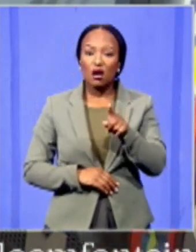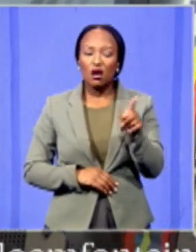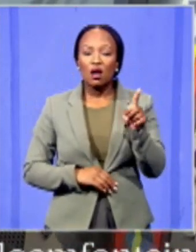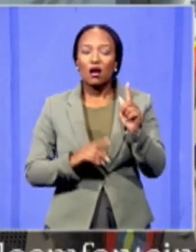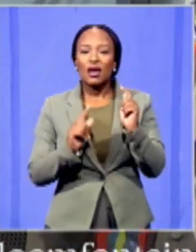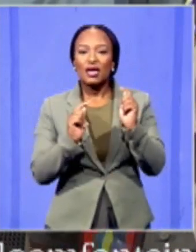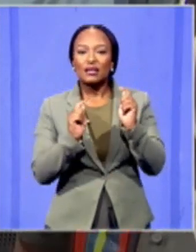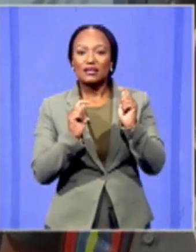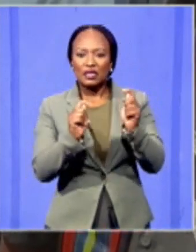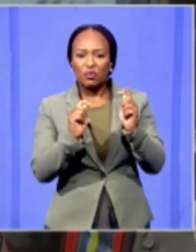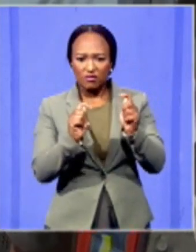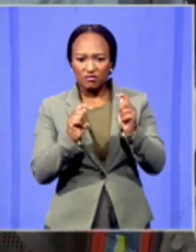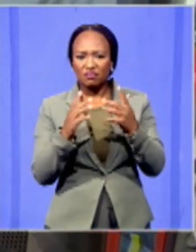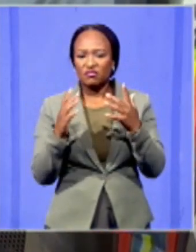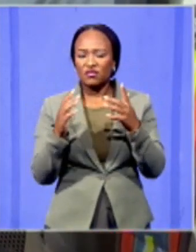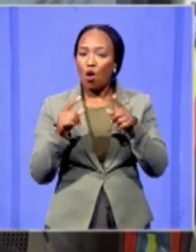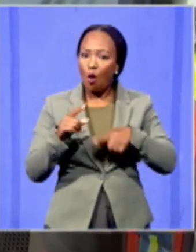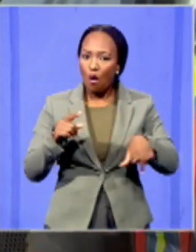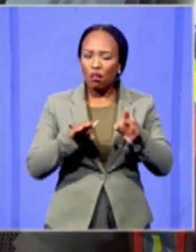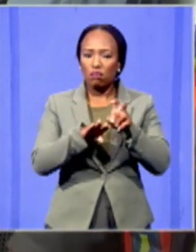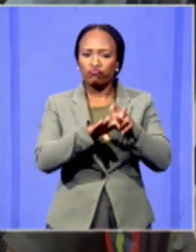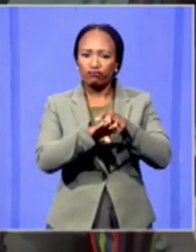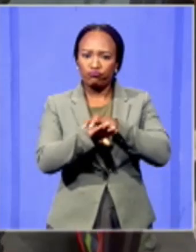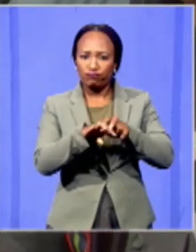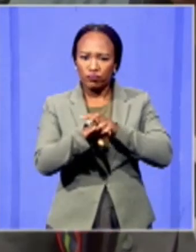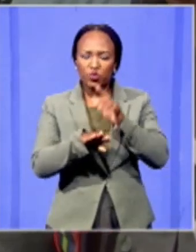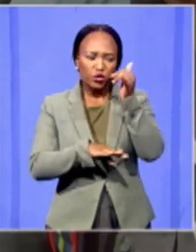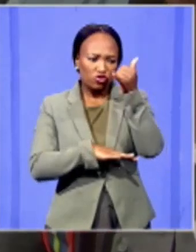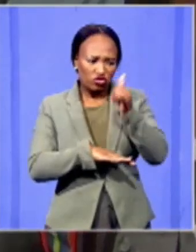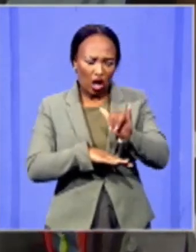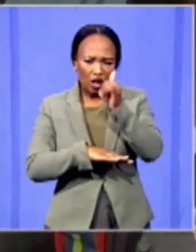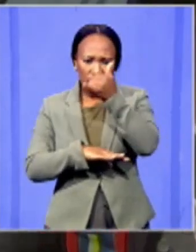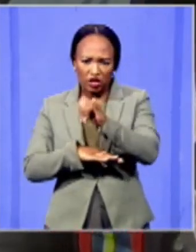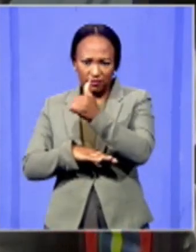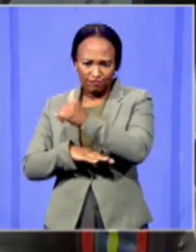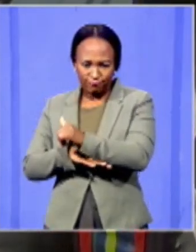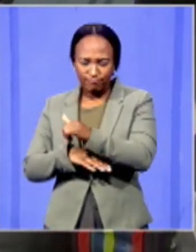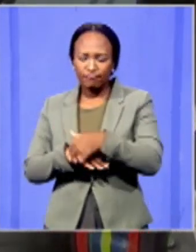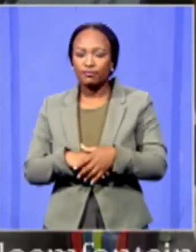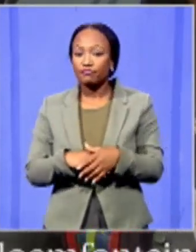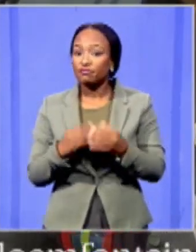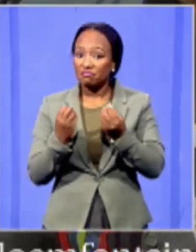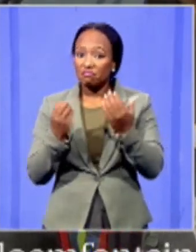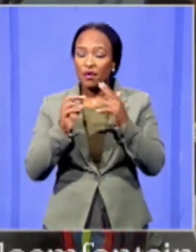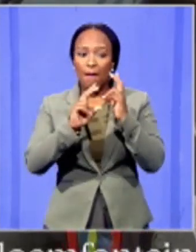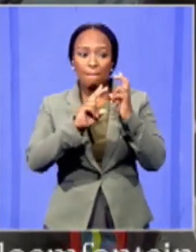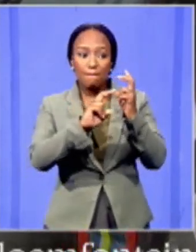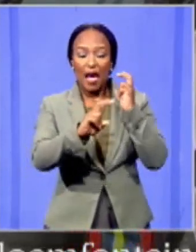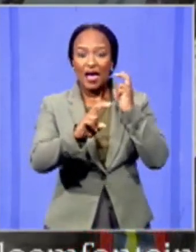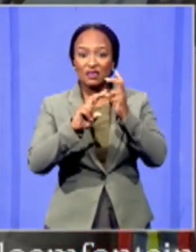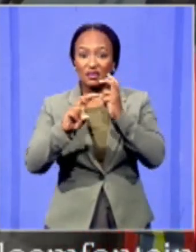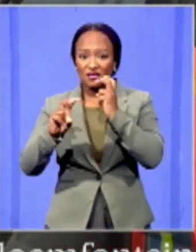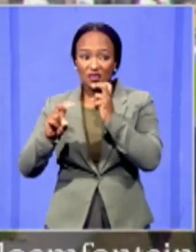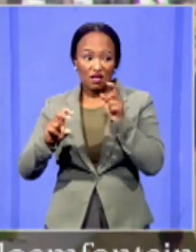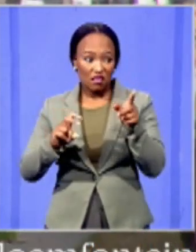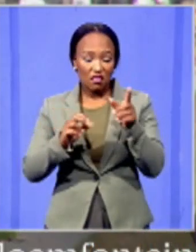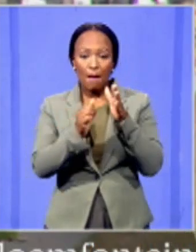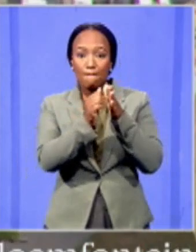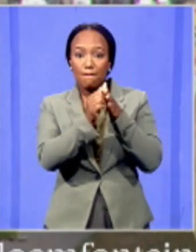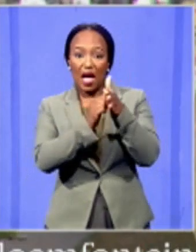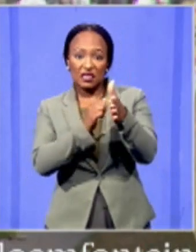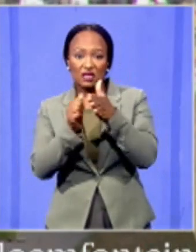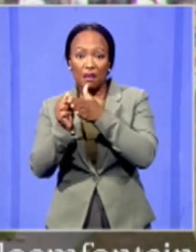transport. It now so happened that several of the buses that are passing on our roads,